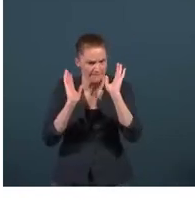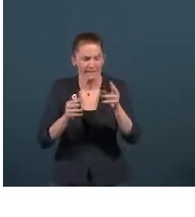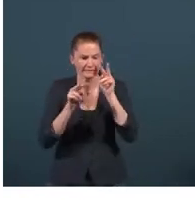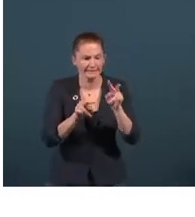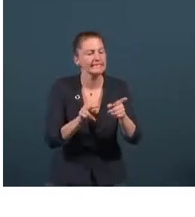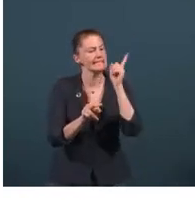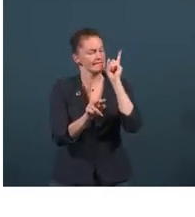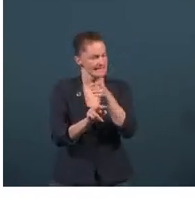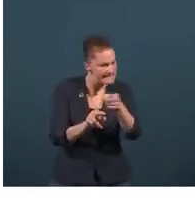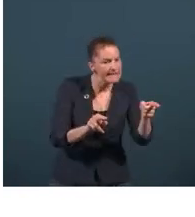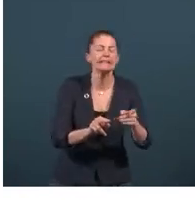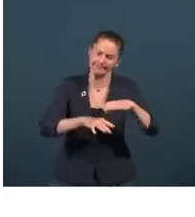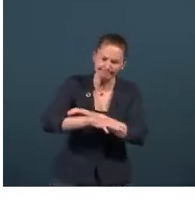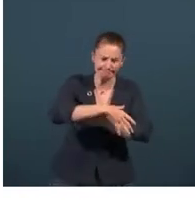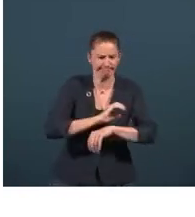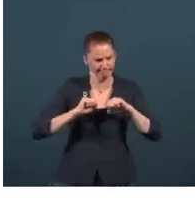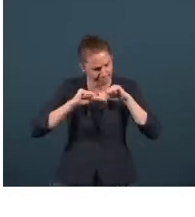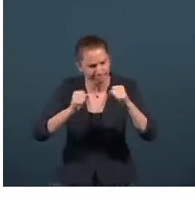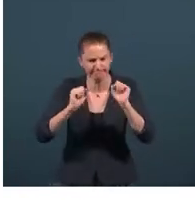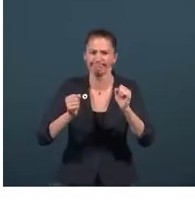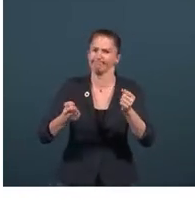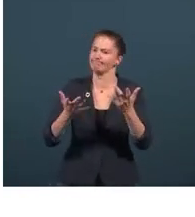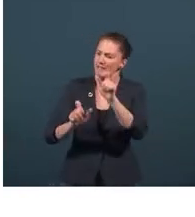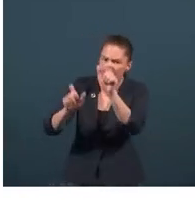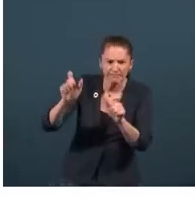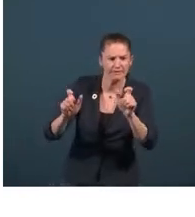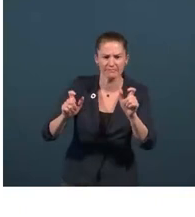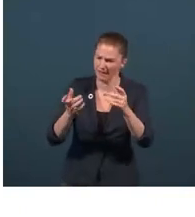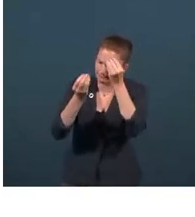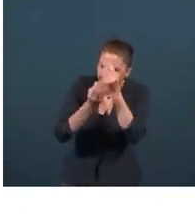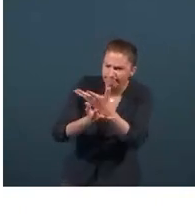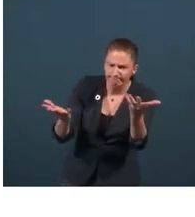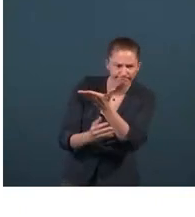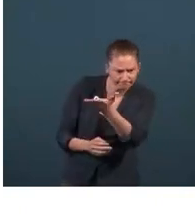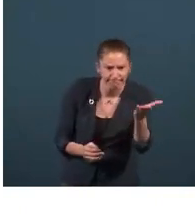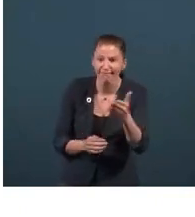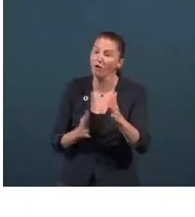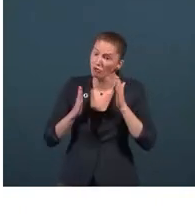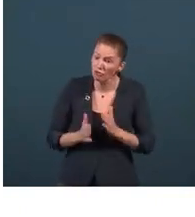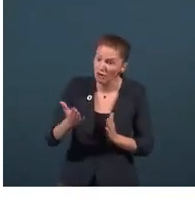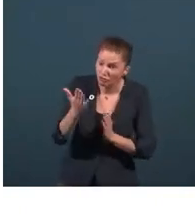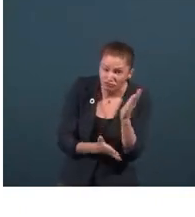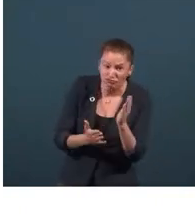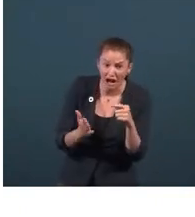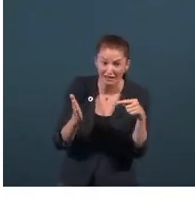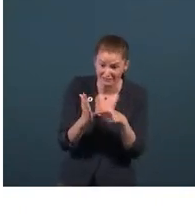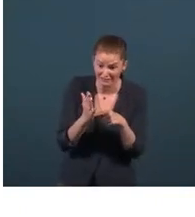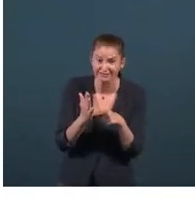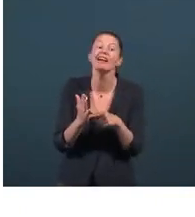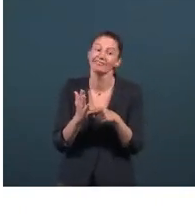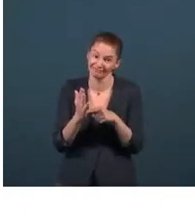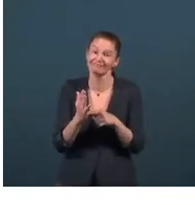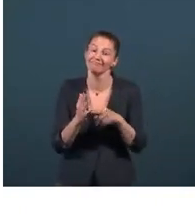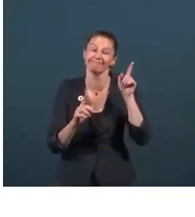crystal clear in this room, the universality of human rights and the achievements of the World Conference in Vienna 30 years